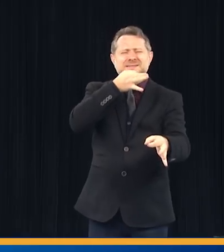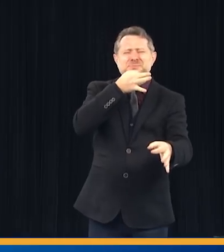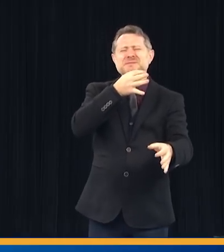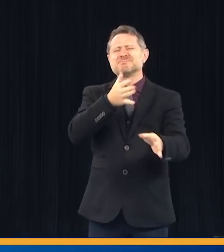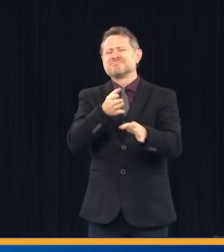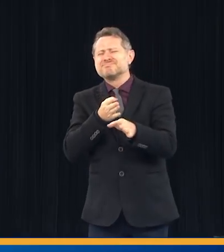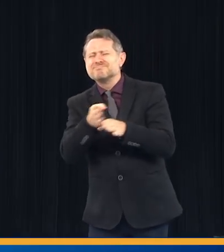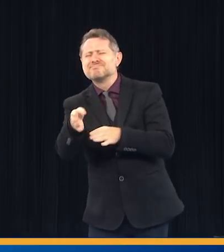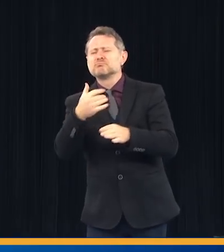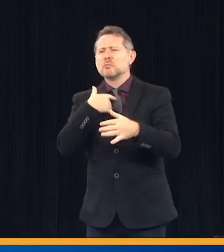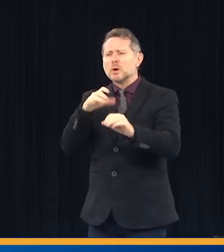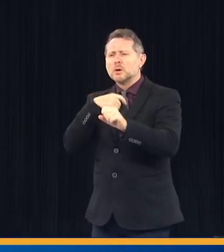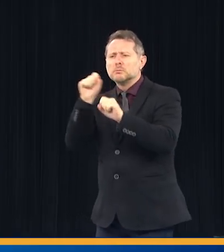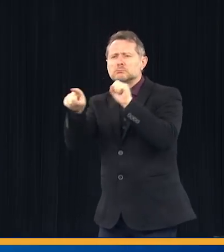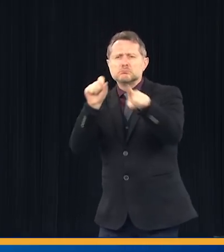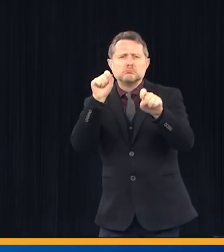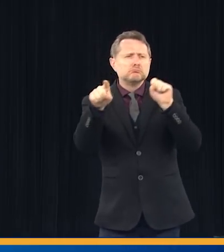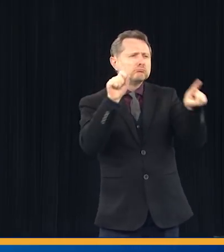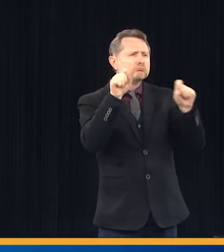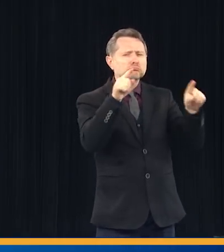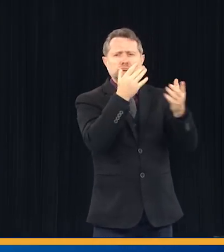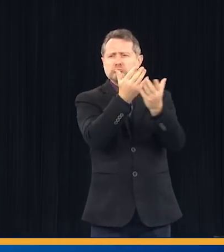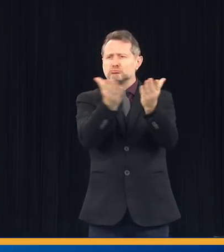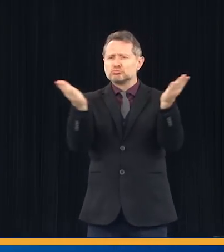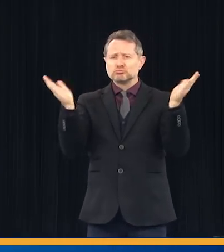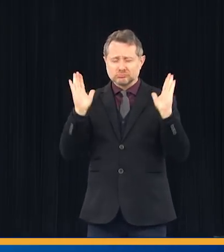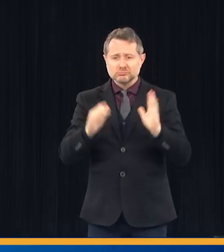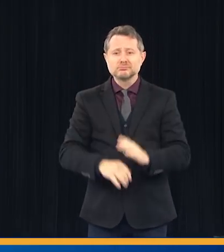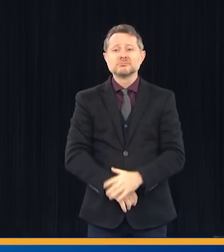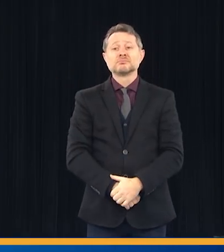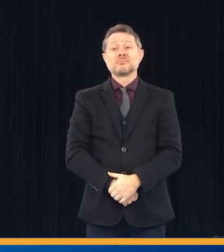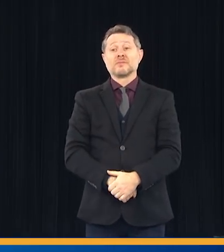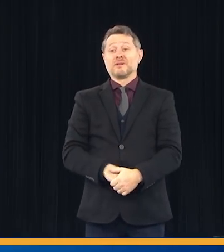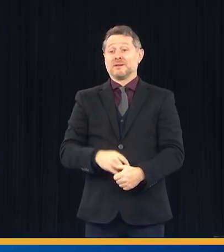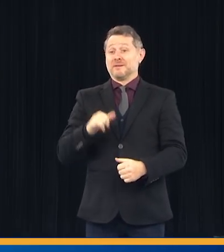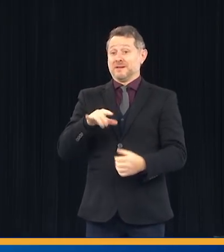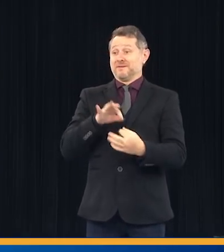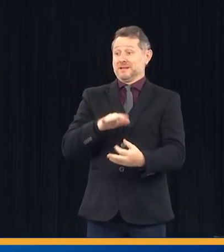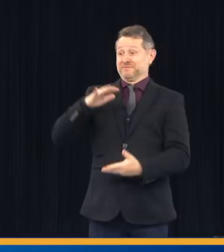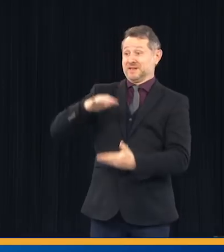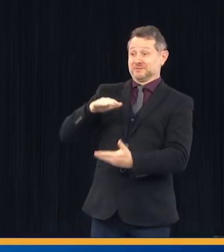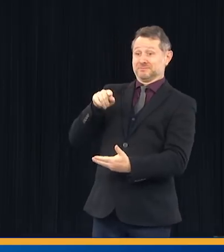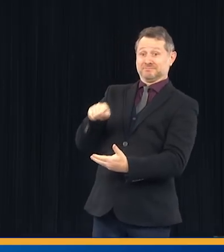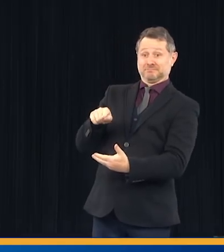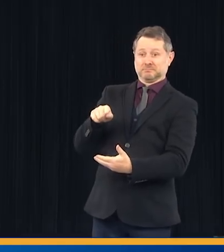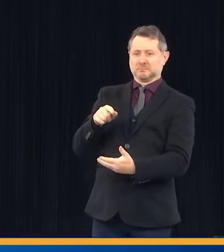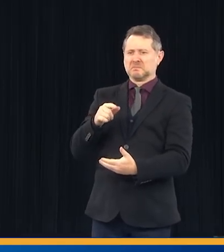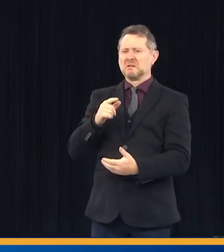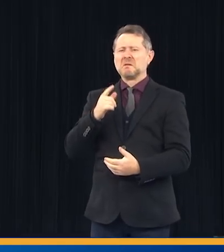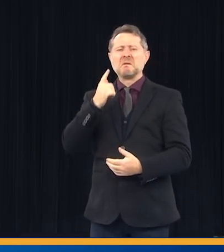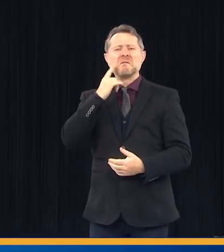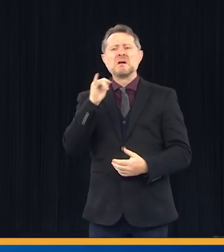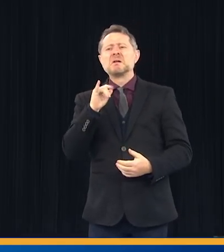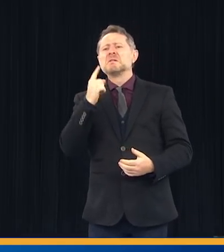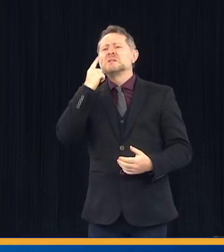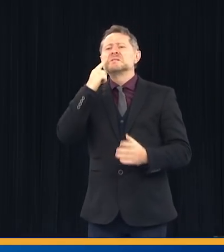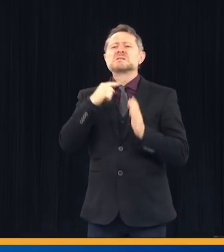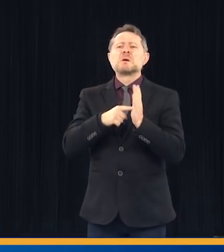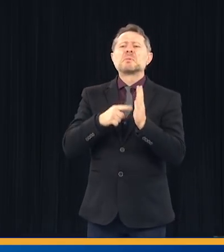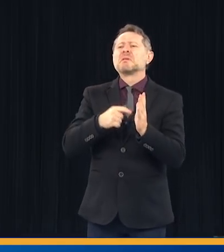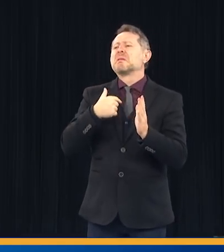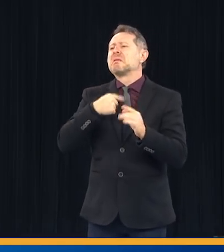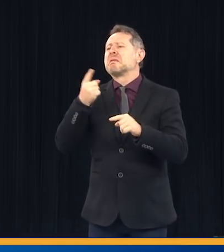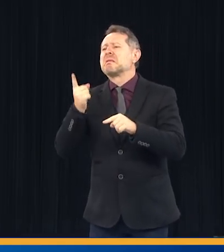questions, and just staying on the ventilators. Well, what if we can't get the